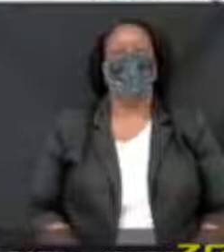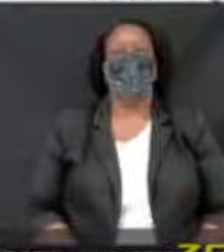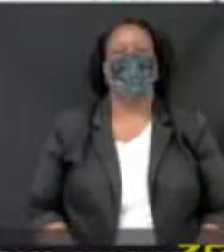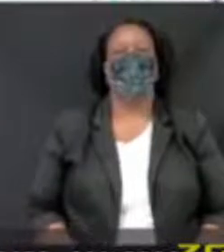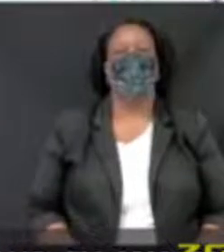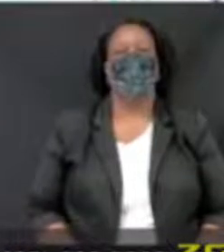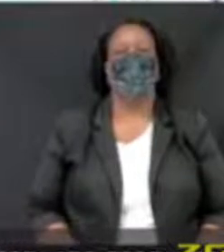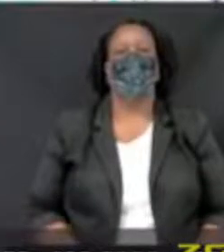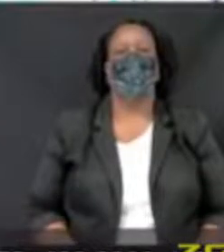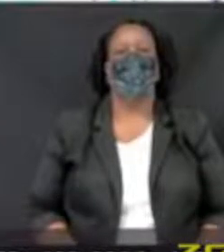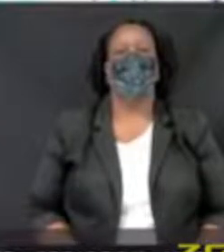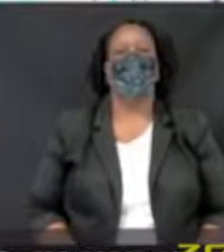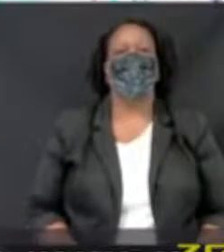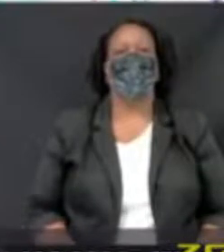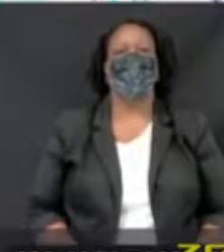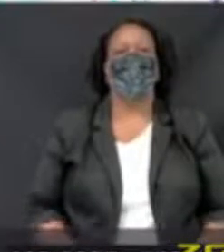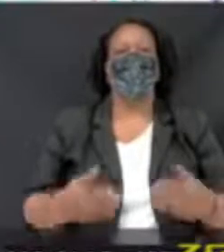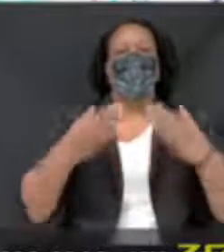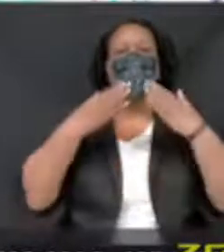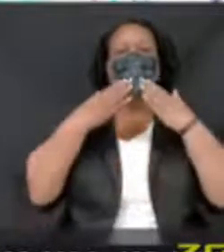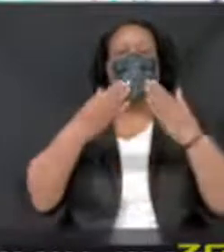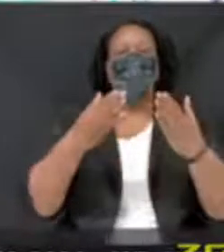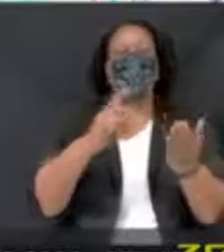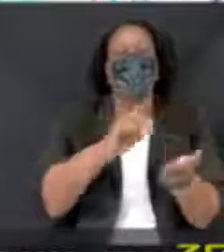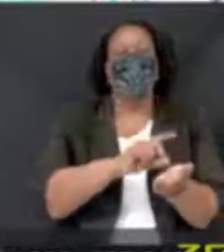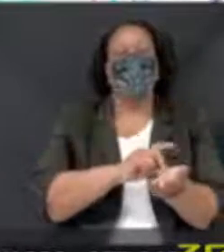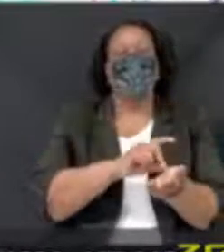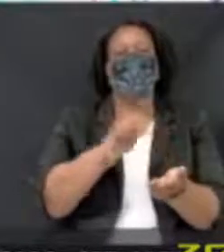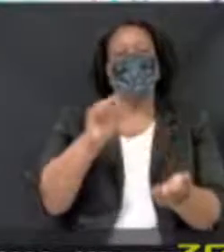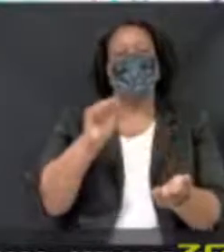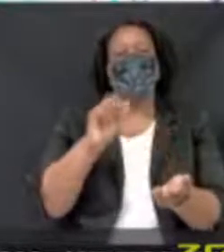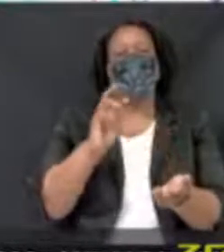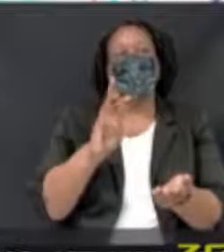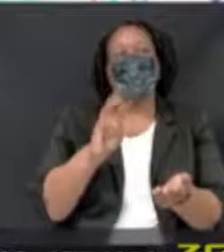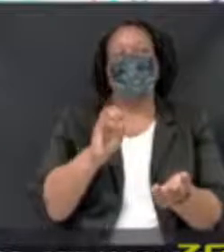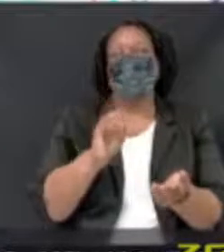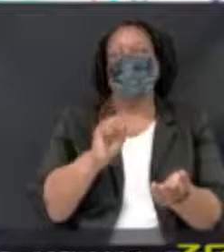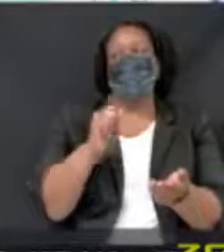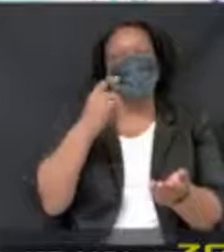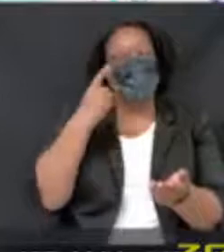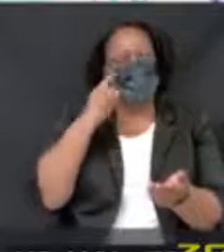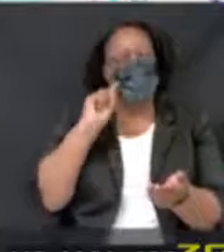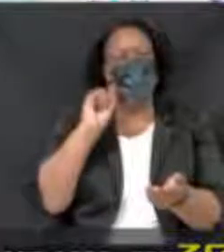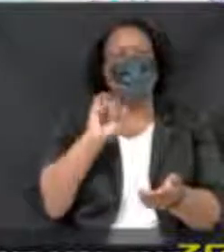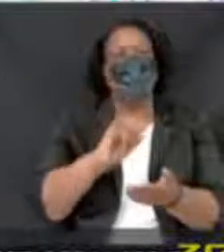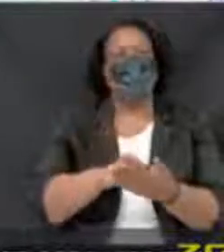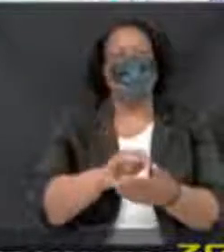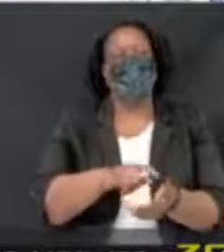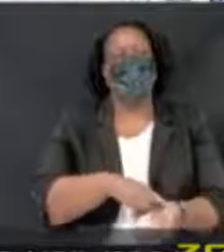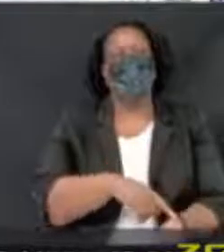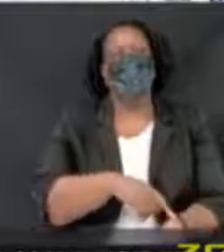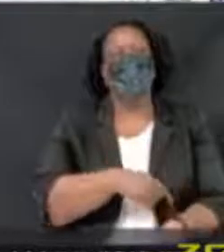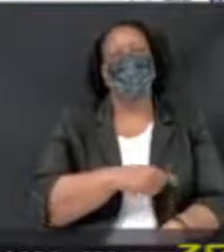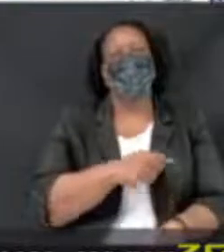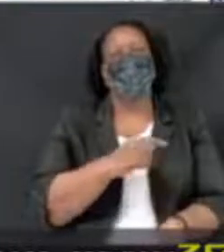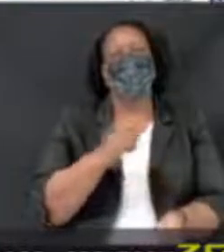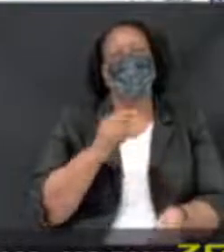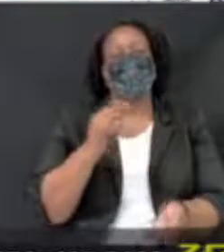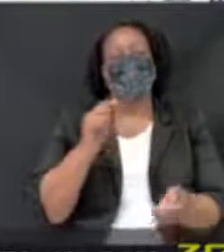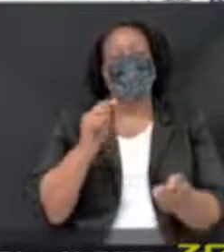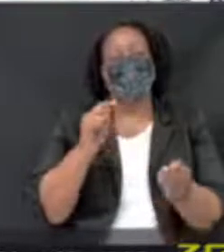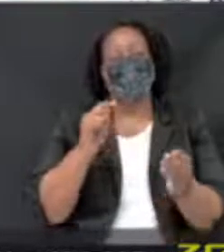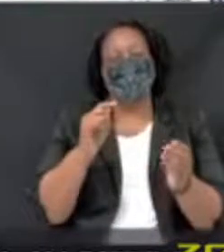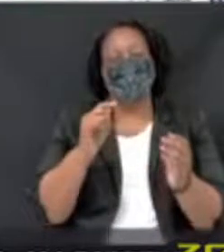Thank you, CMO Dr. Laws. I recognize among us the Honorable Wendy Phipps,